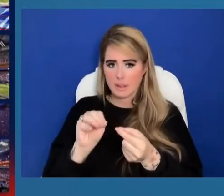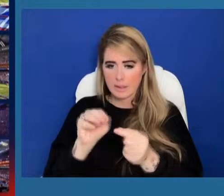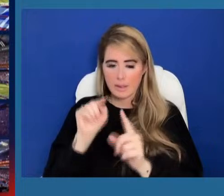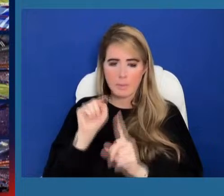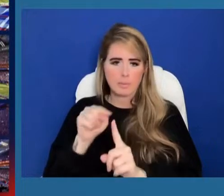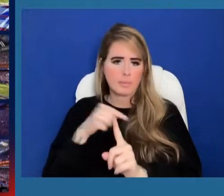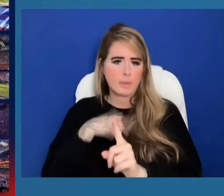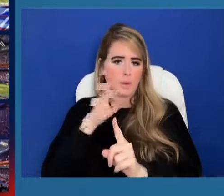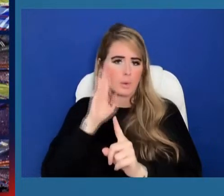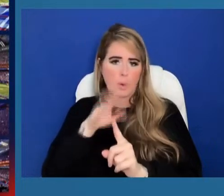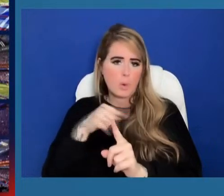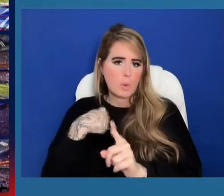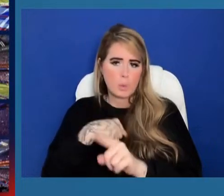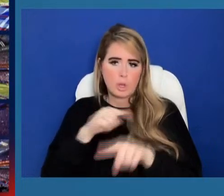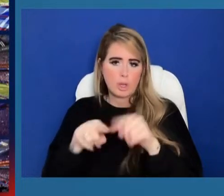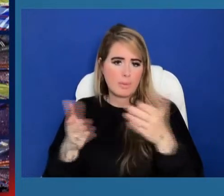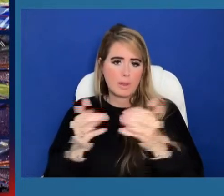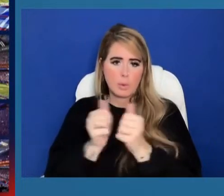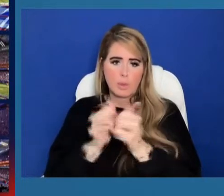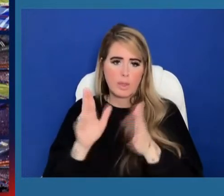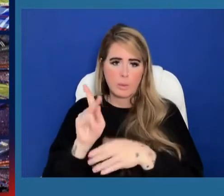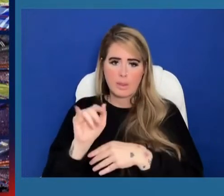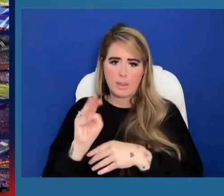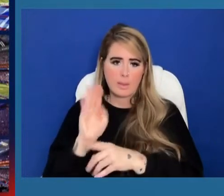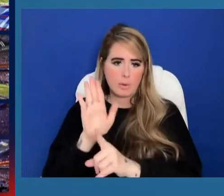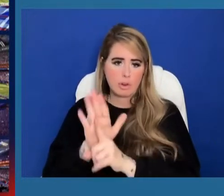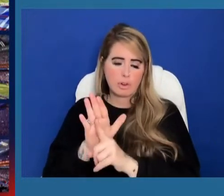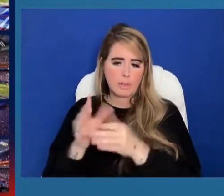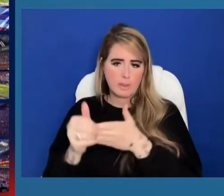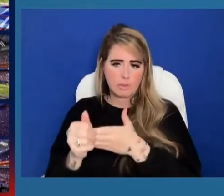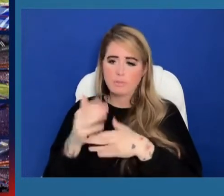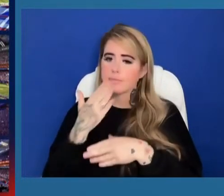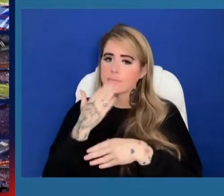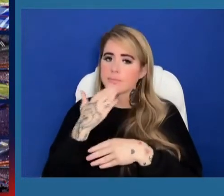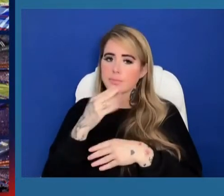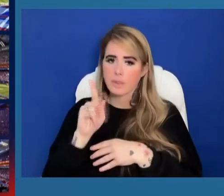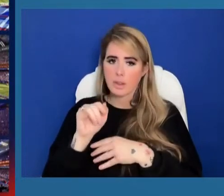we wouldn't be here without Kim's leadership. Thank you, Kim.